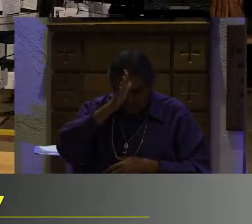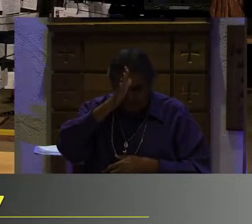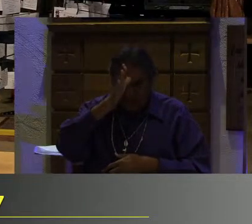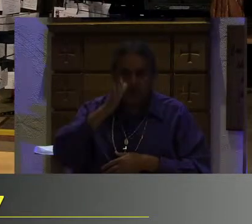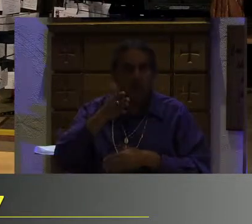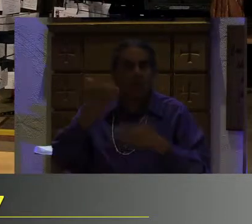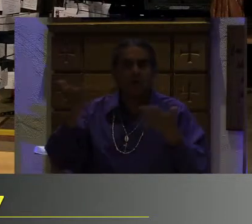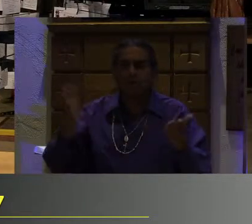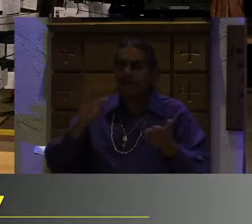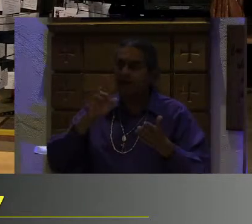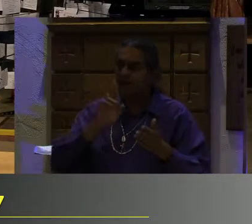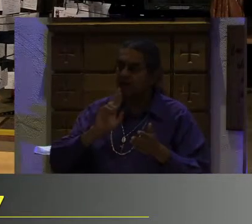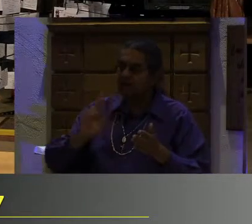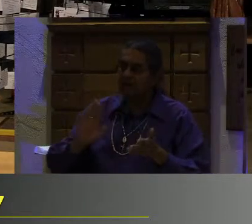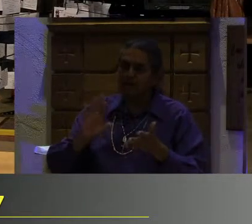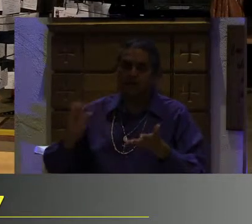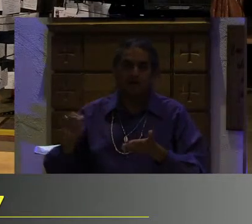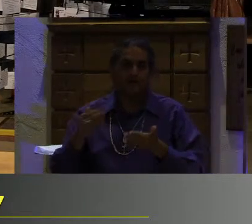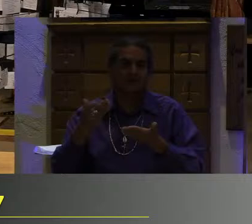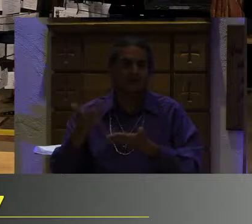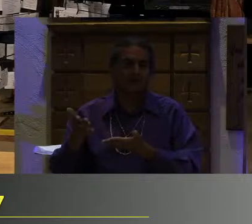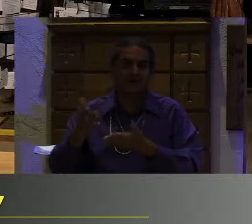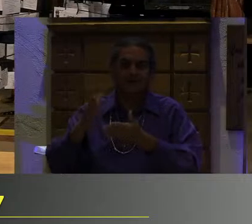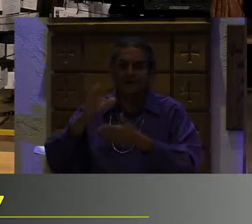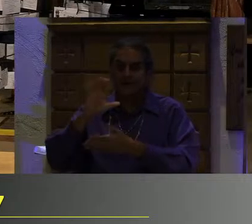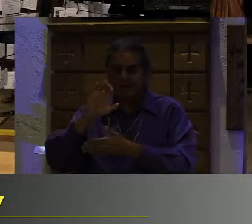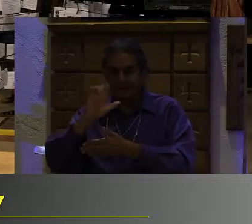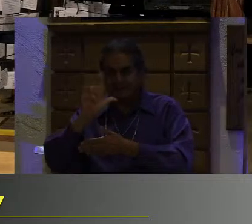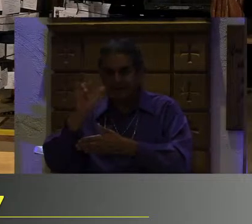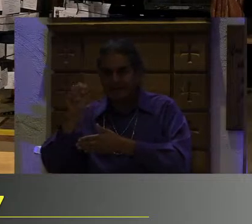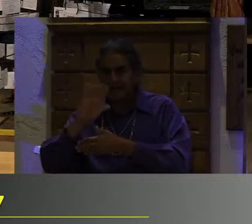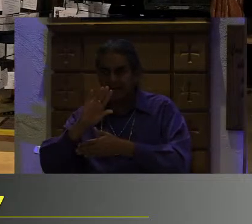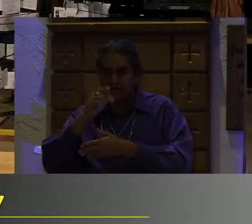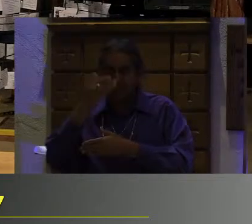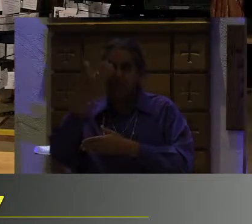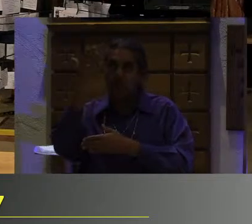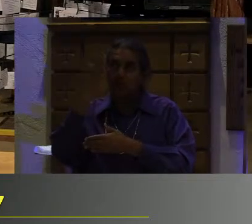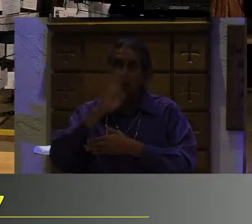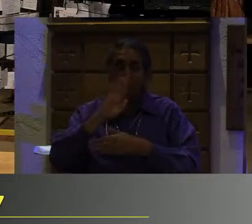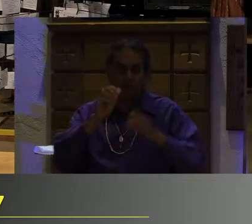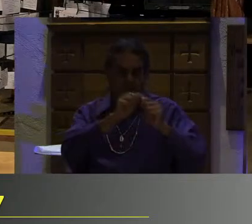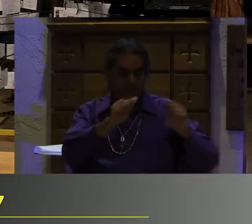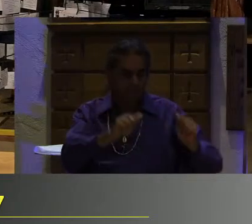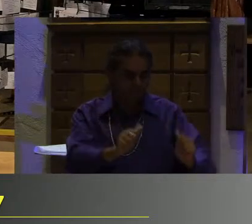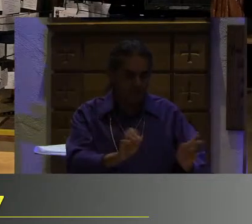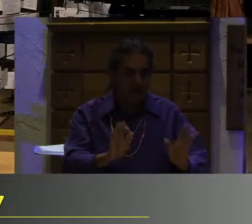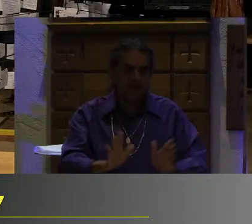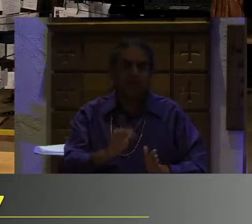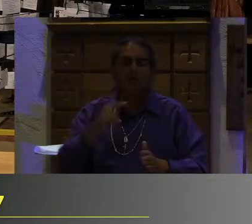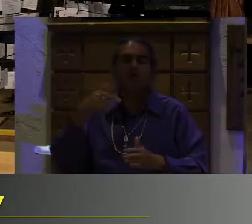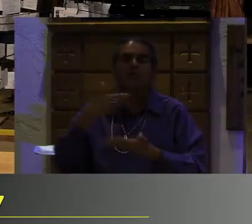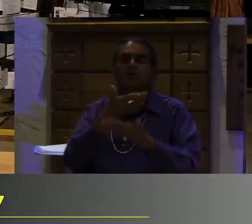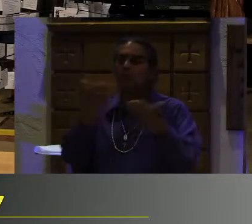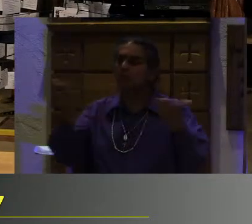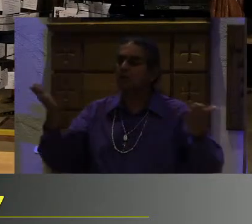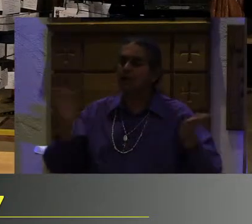are the clay and you are the potter. We are all the works of your